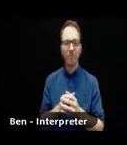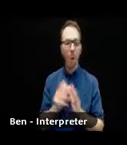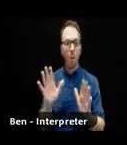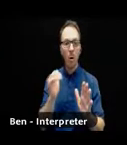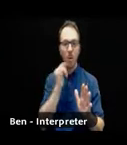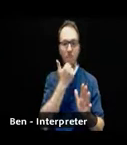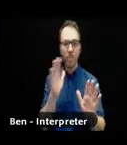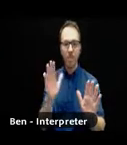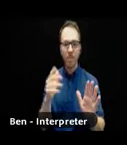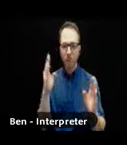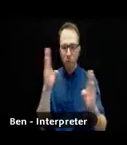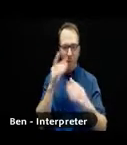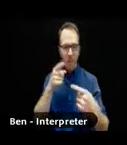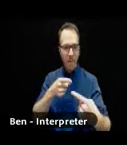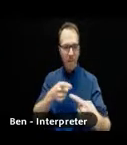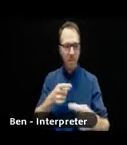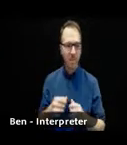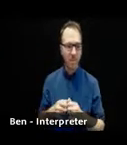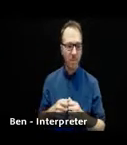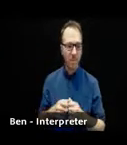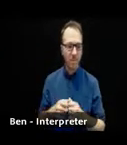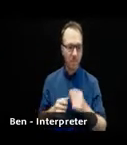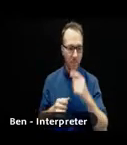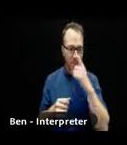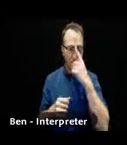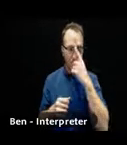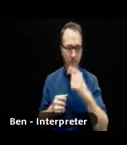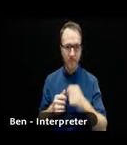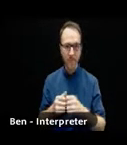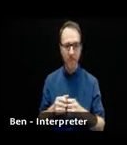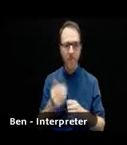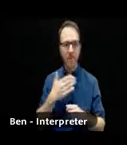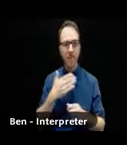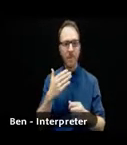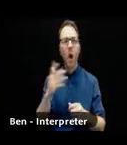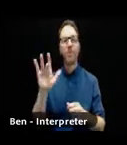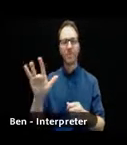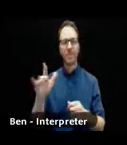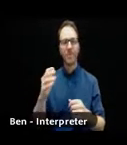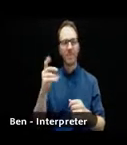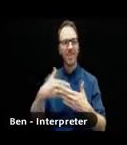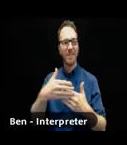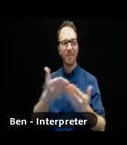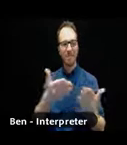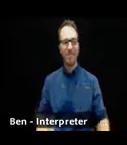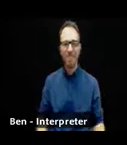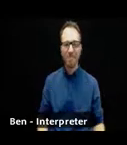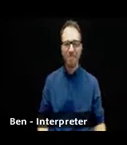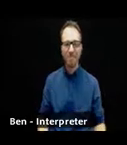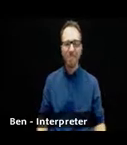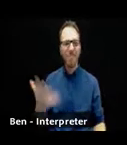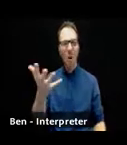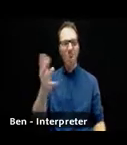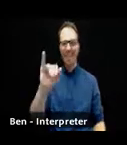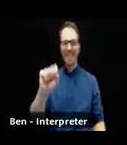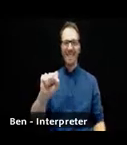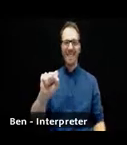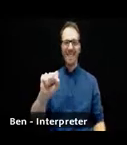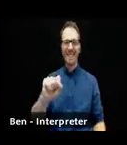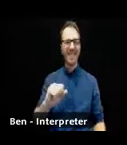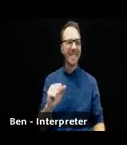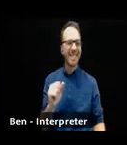having a little trouble with my advanced slide here, but oh, there we go. To what is restorative